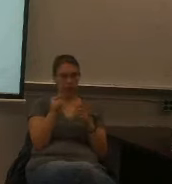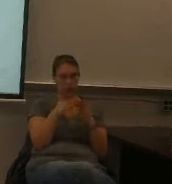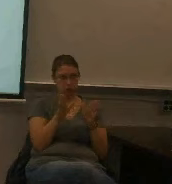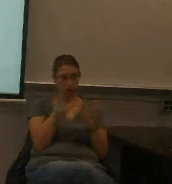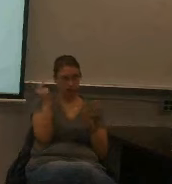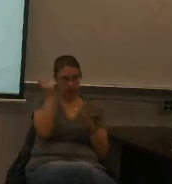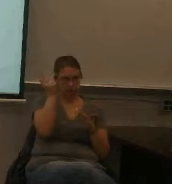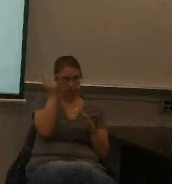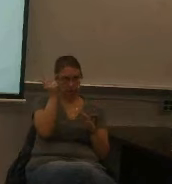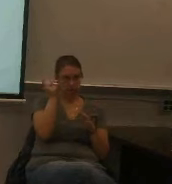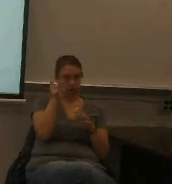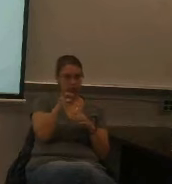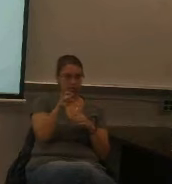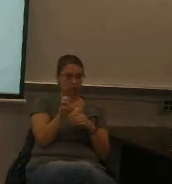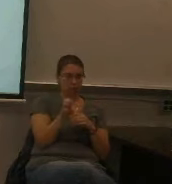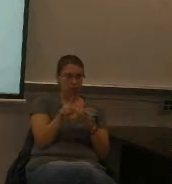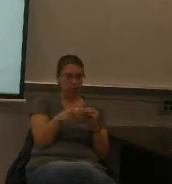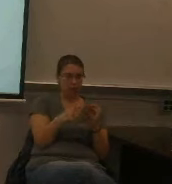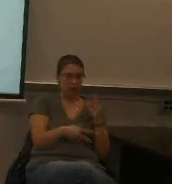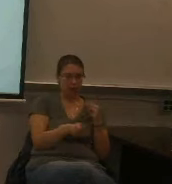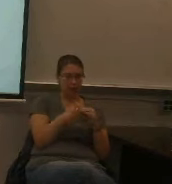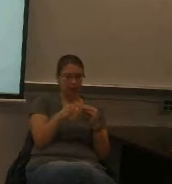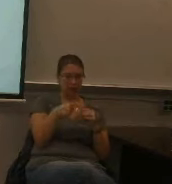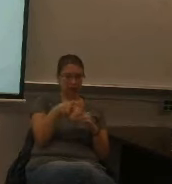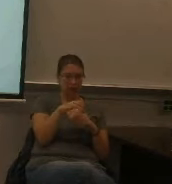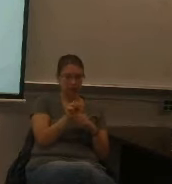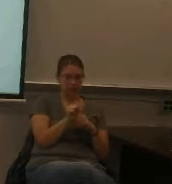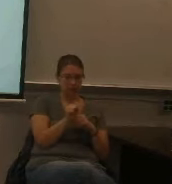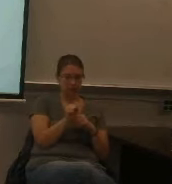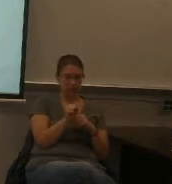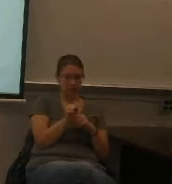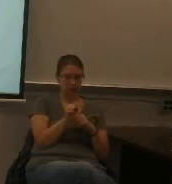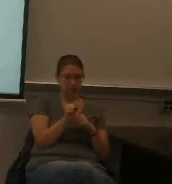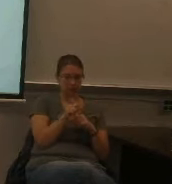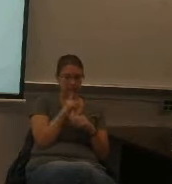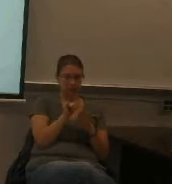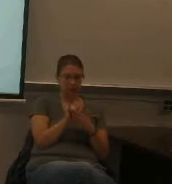general philosophy should be of adding species is that